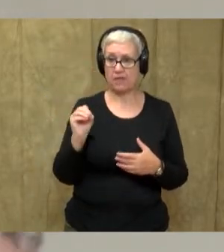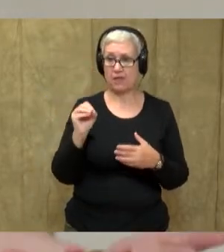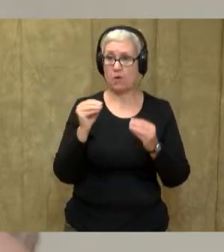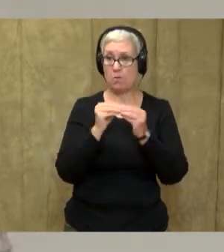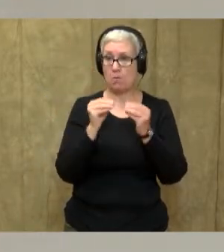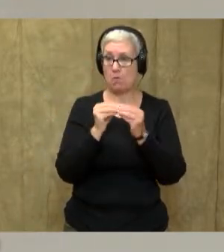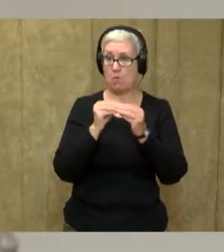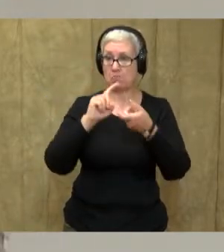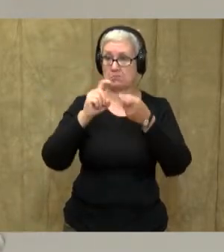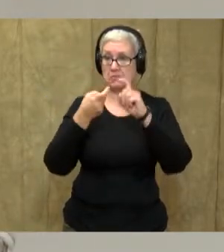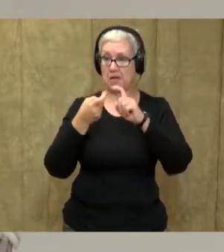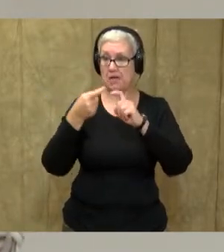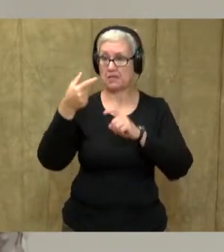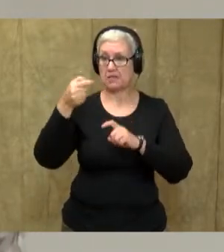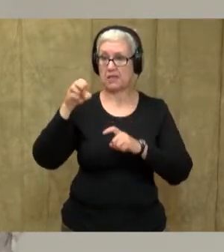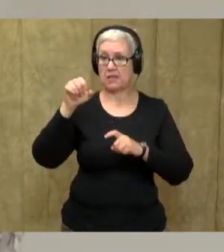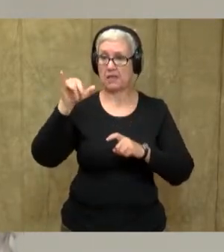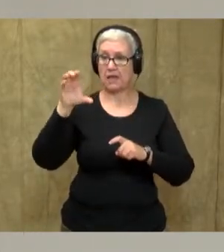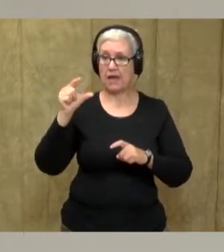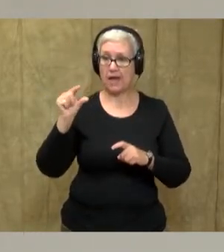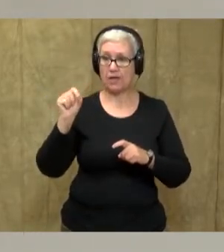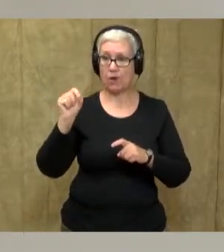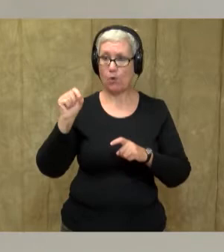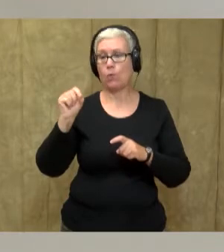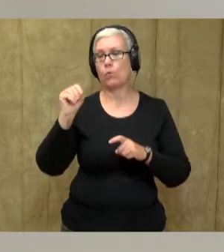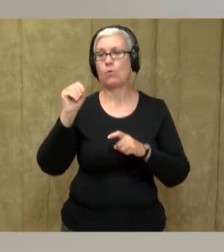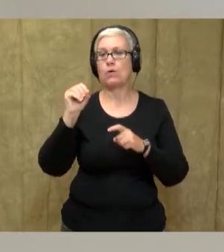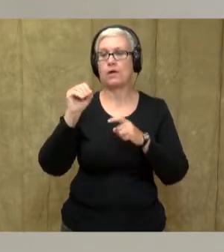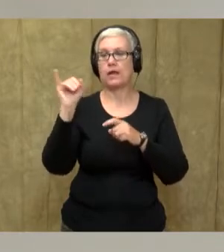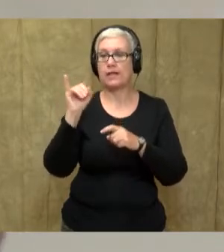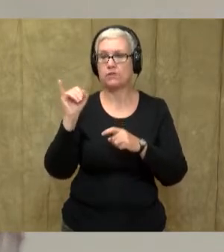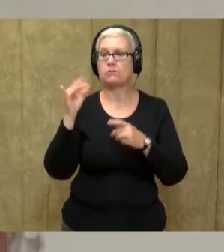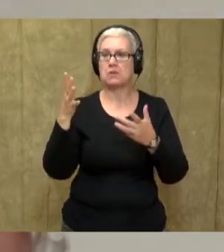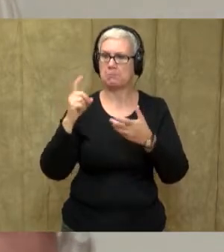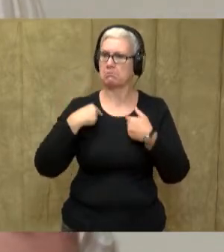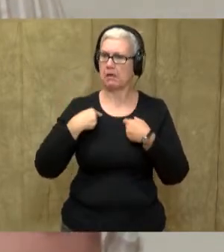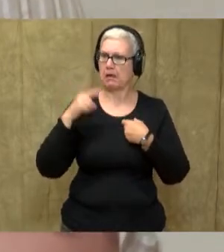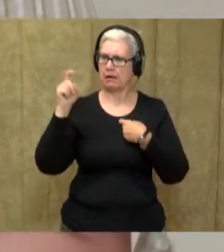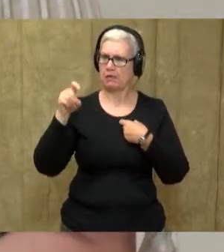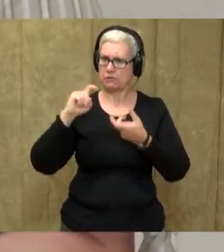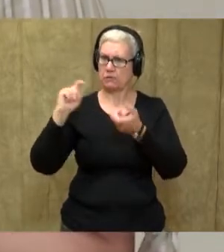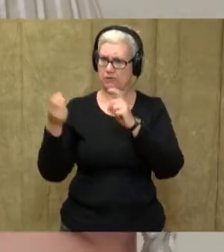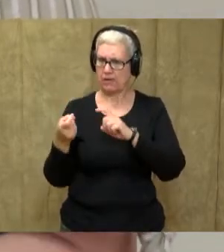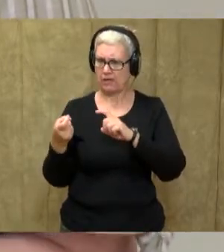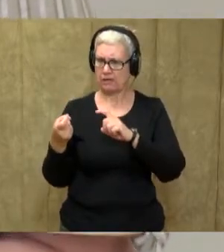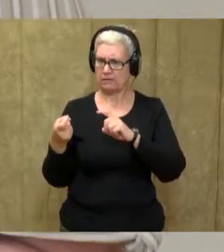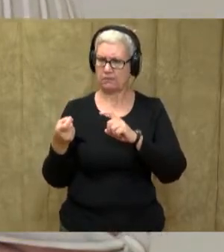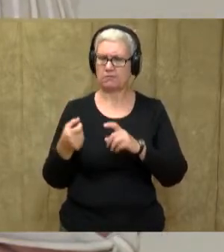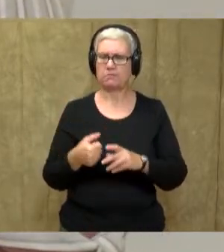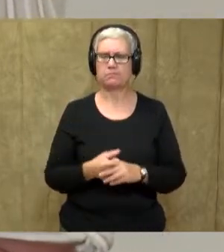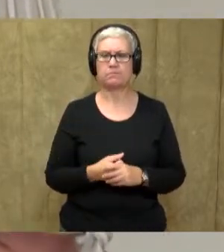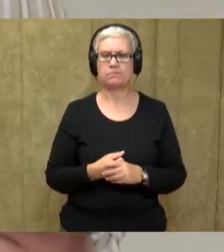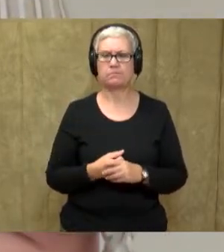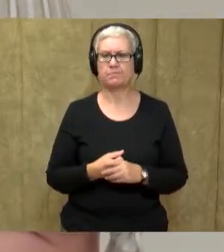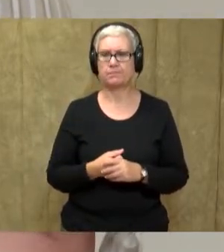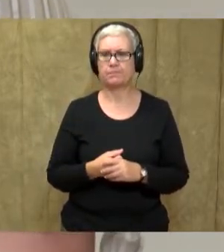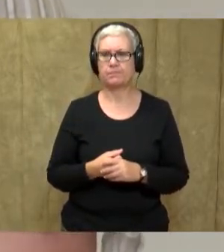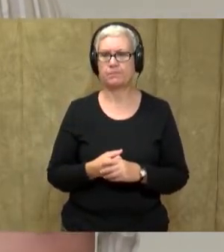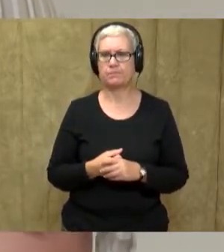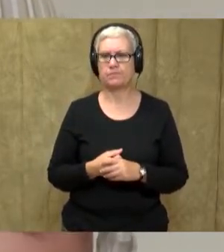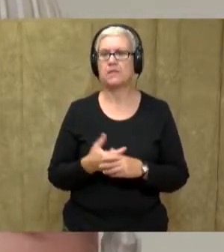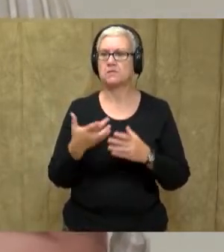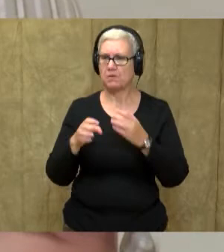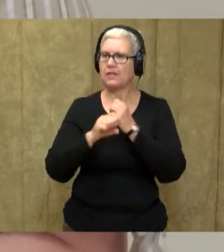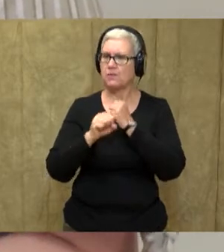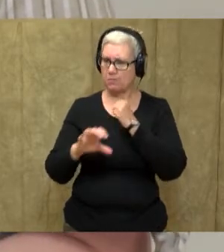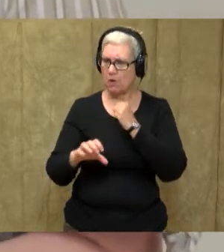Geico, I should switch to Geico, right? And they use those logical approaches every single time they make a